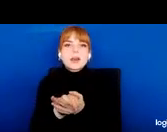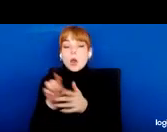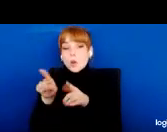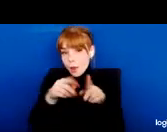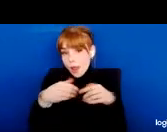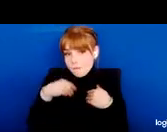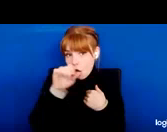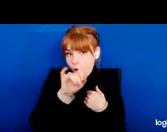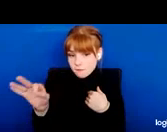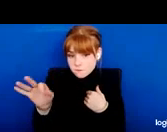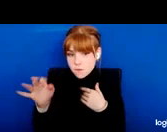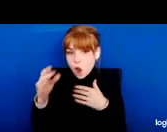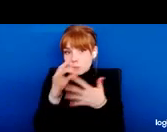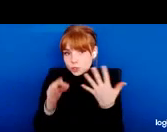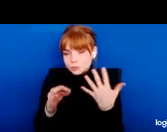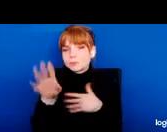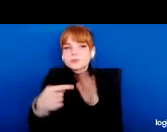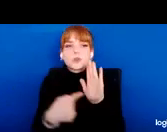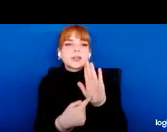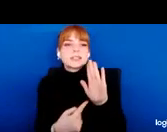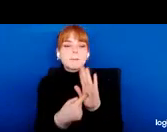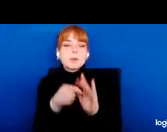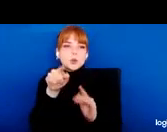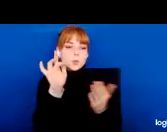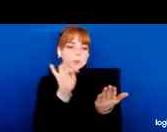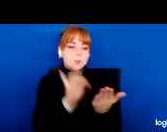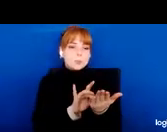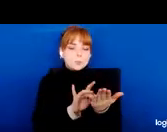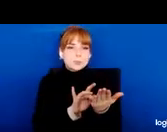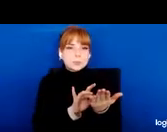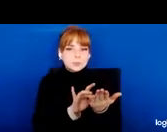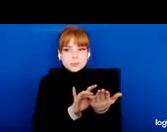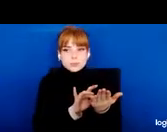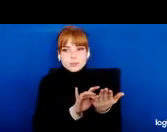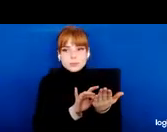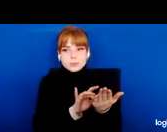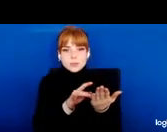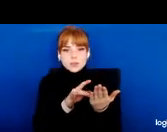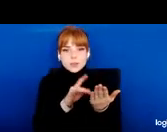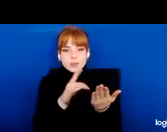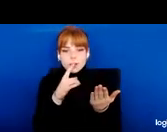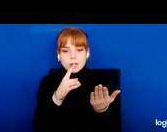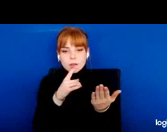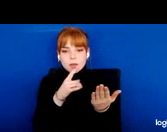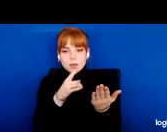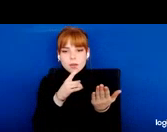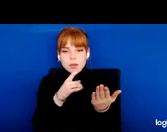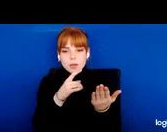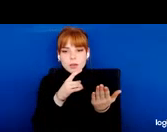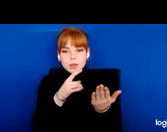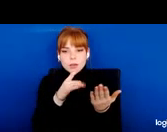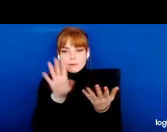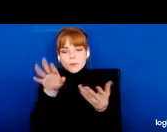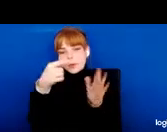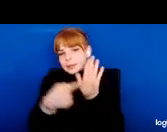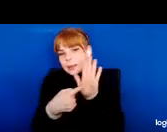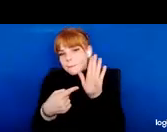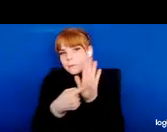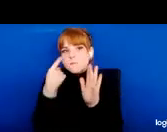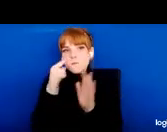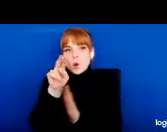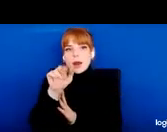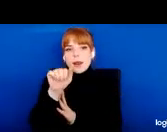you go back to that press release I showed earlier, NASA, say things are being updated every minute. You know,